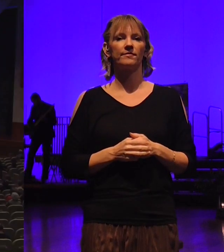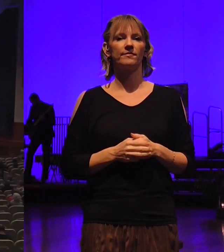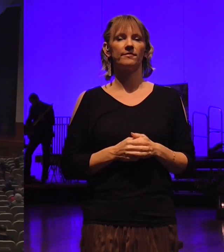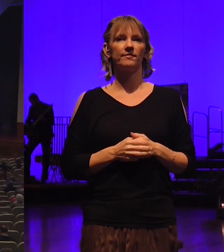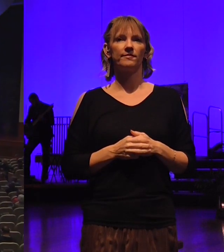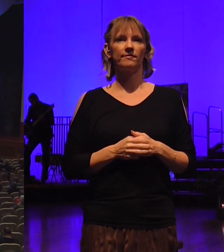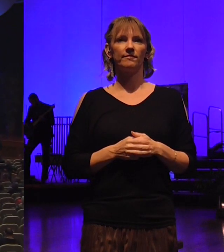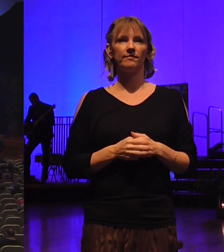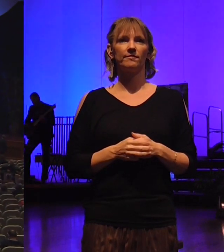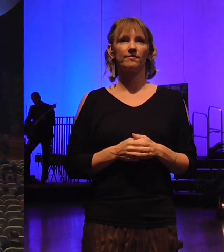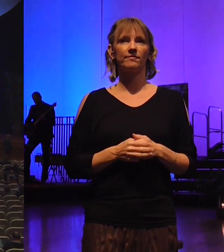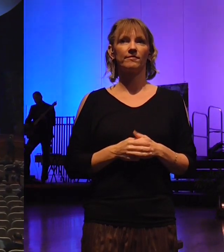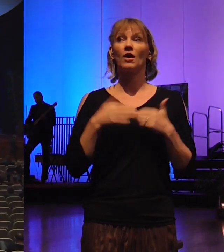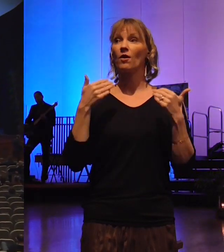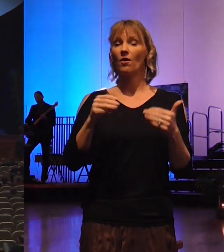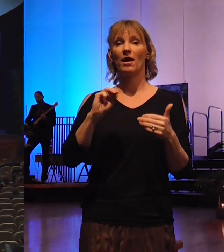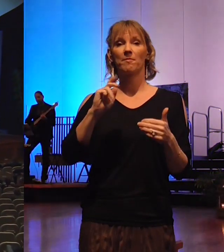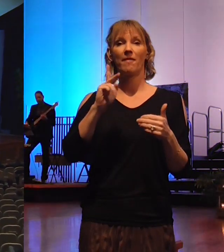Go ahead, Mike.